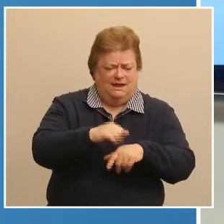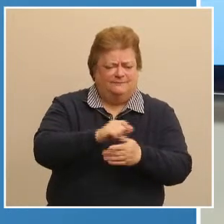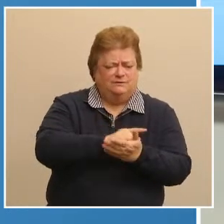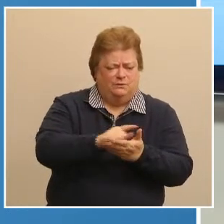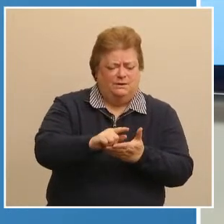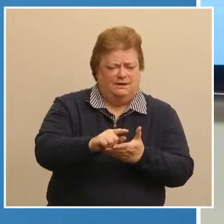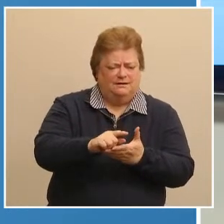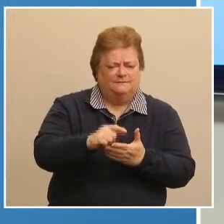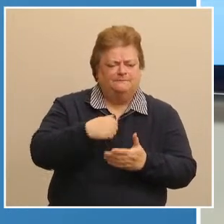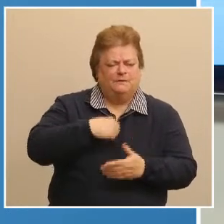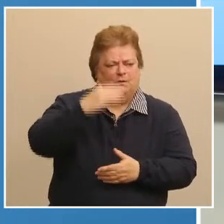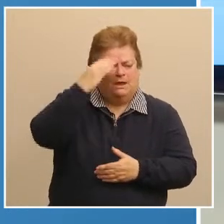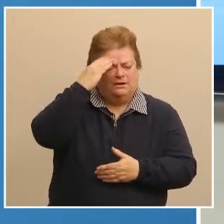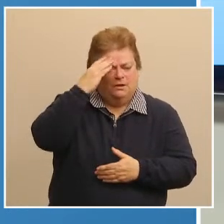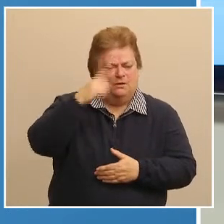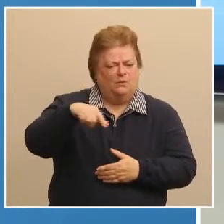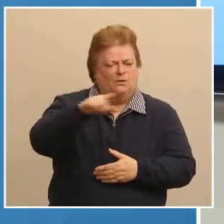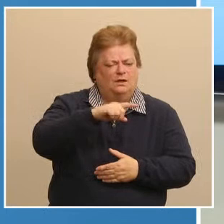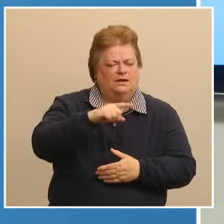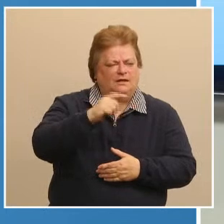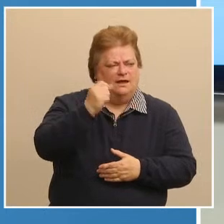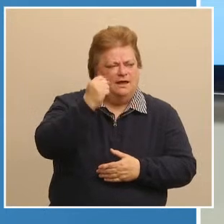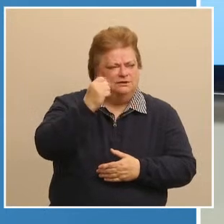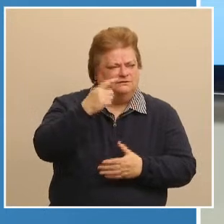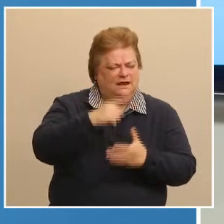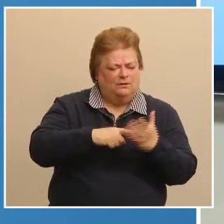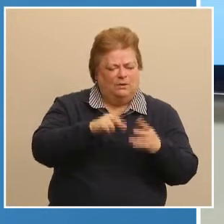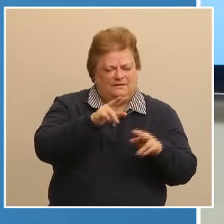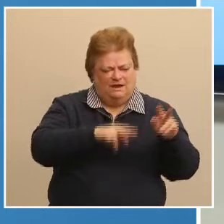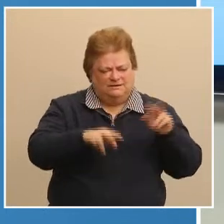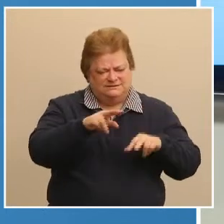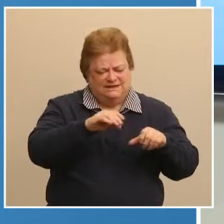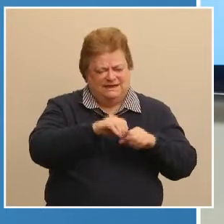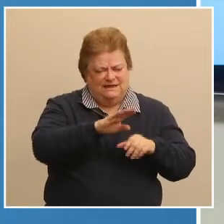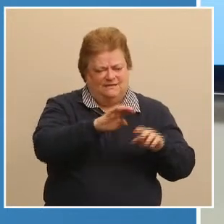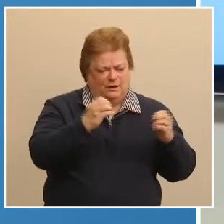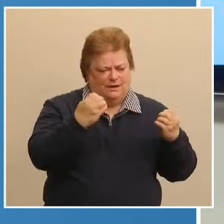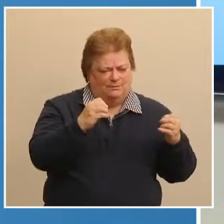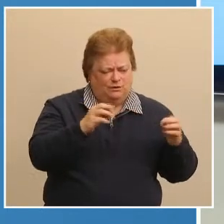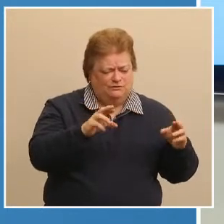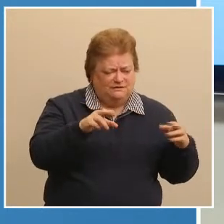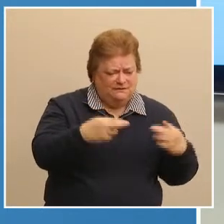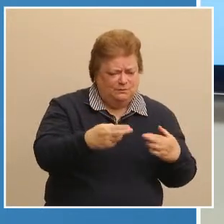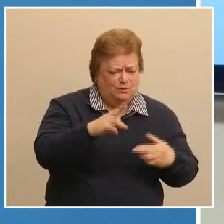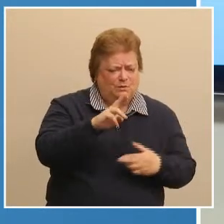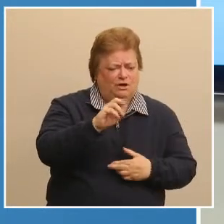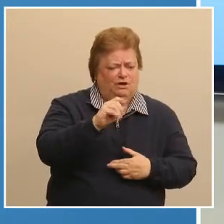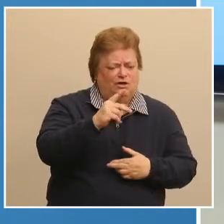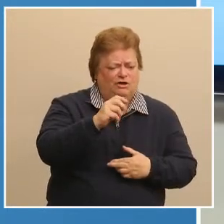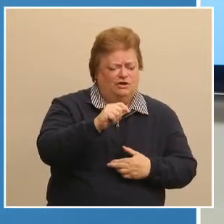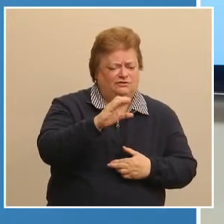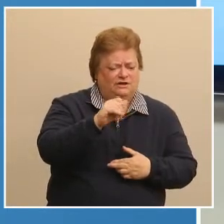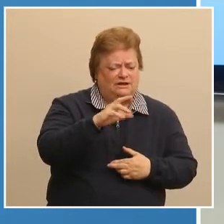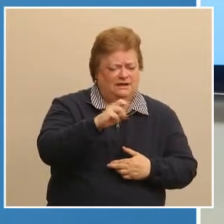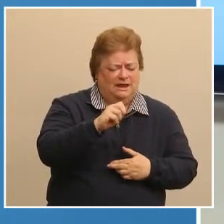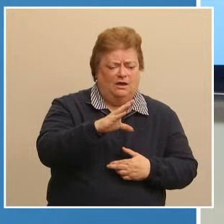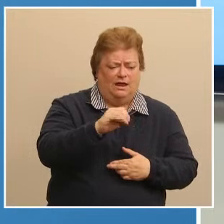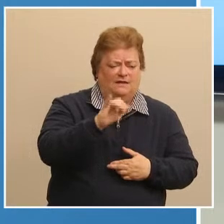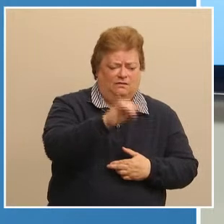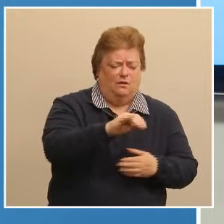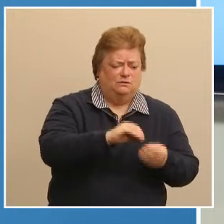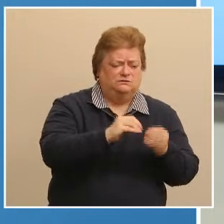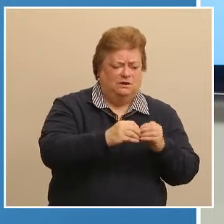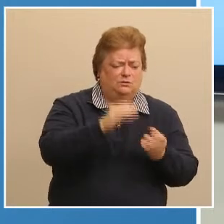how many have an understanding of what they're seeing in the emergency department and urgent care, and those numbers are down